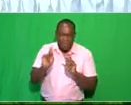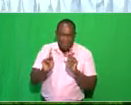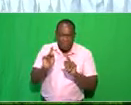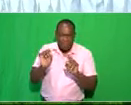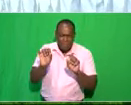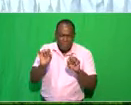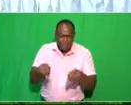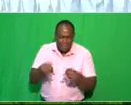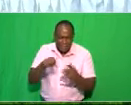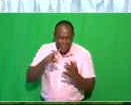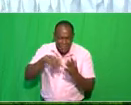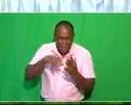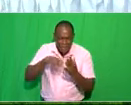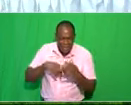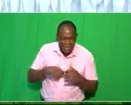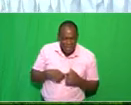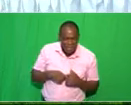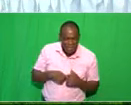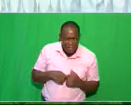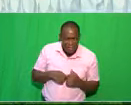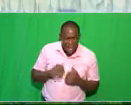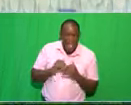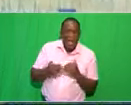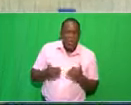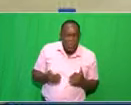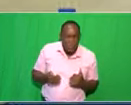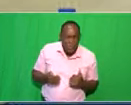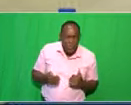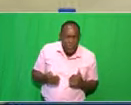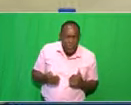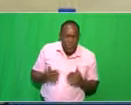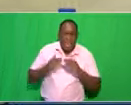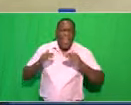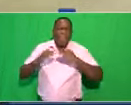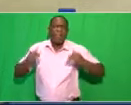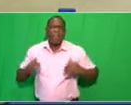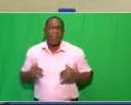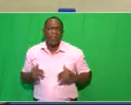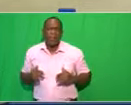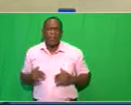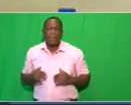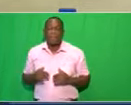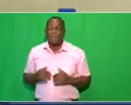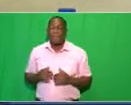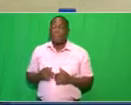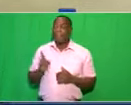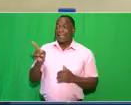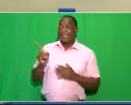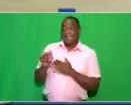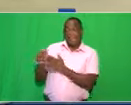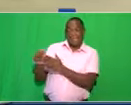you would want to answer that sometime ago. Yeah? Yes. Not a problem. But I think that in terms of functional